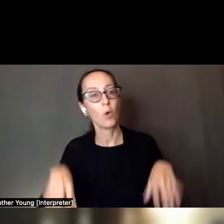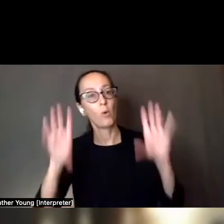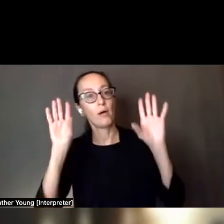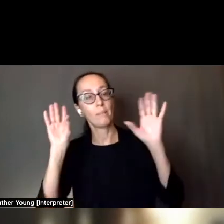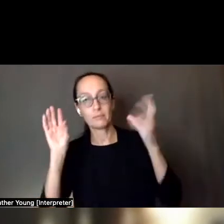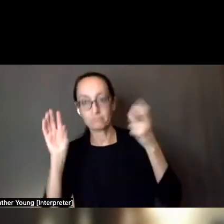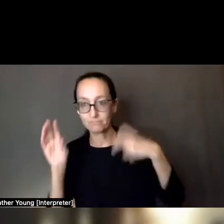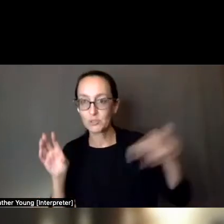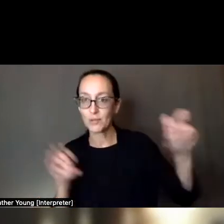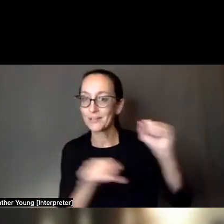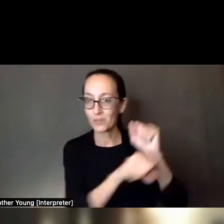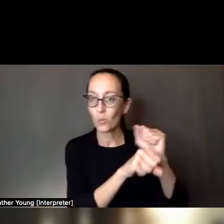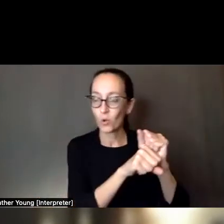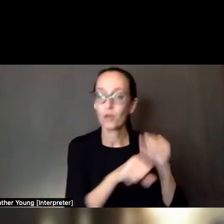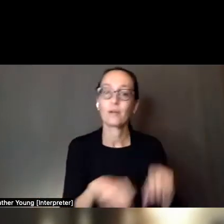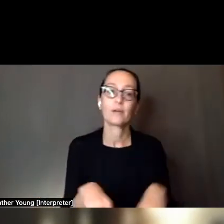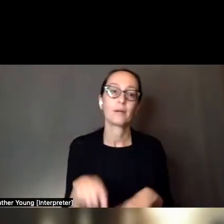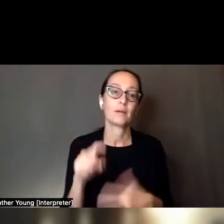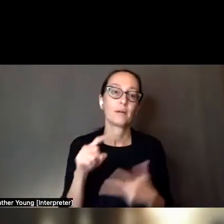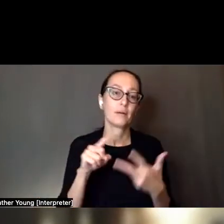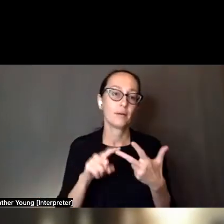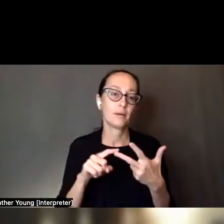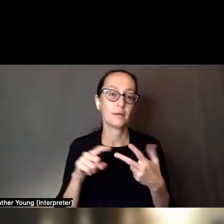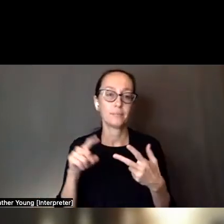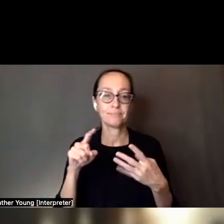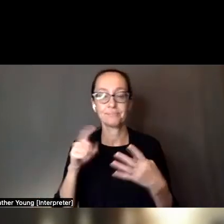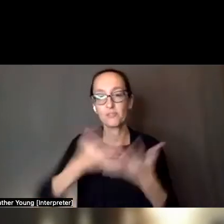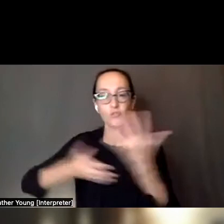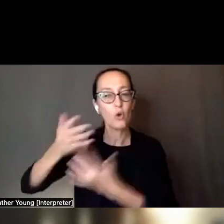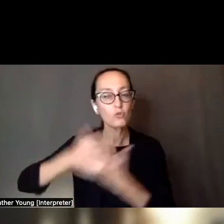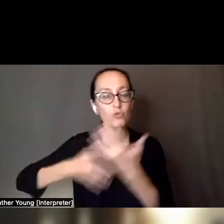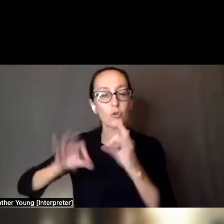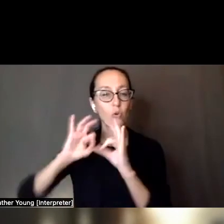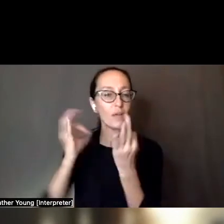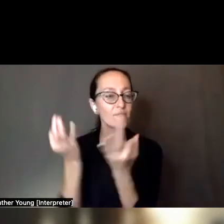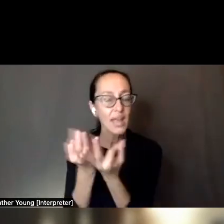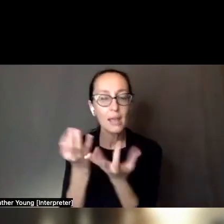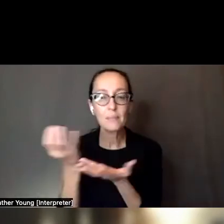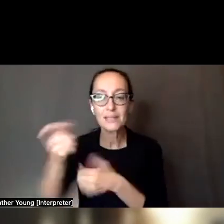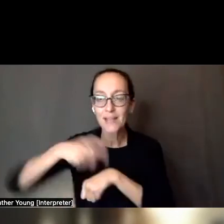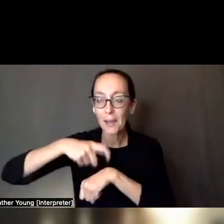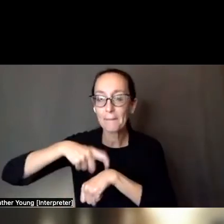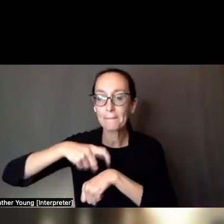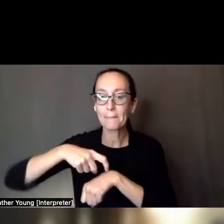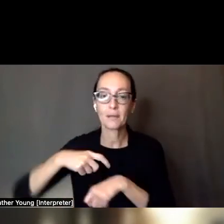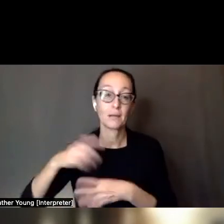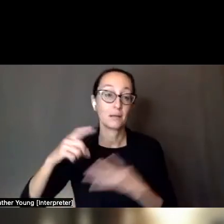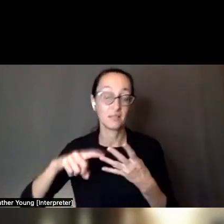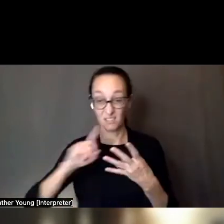workplace, social and family interactions. My general health improved.